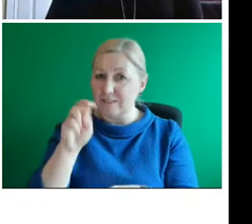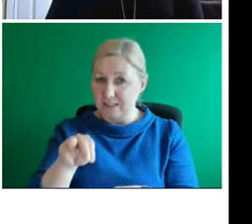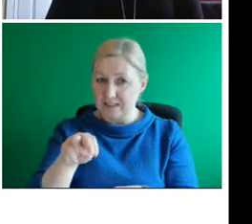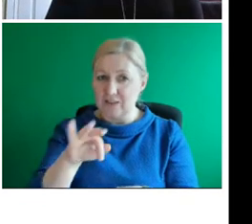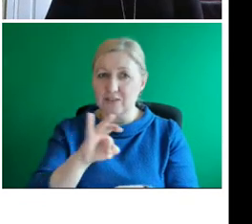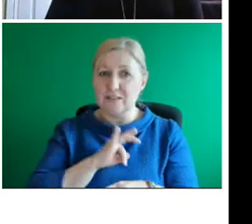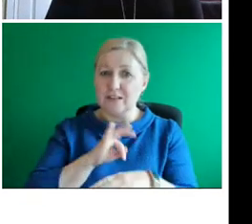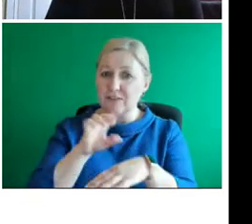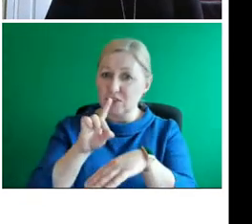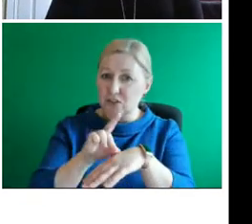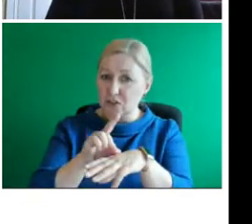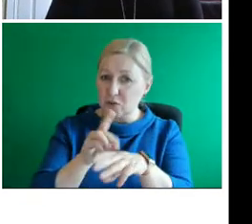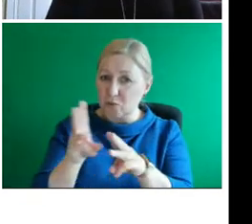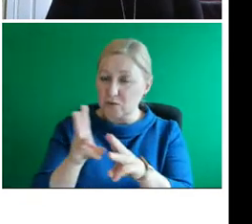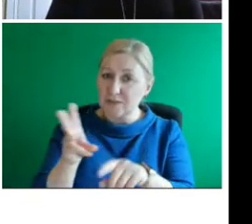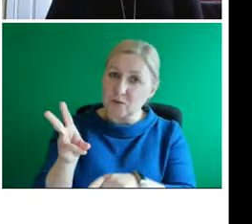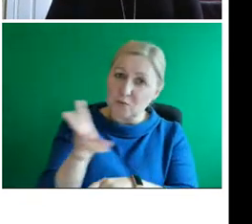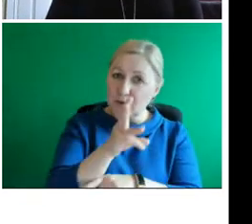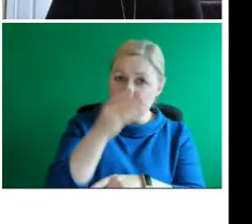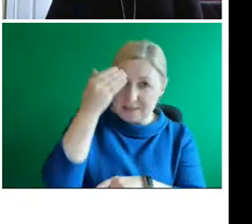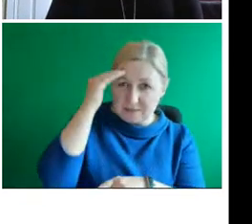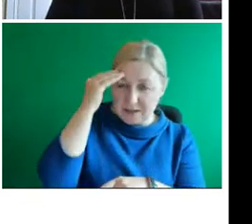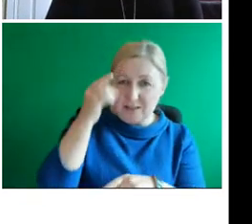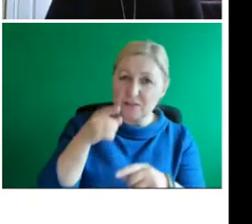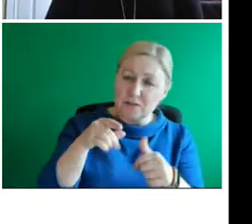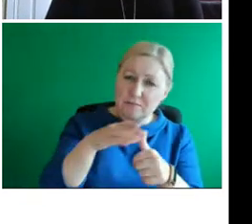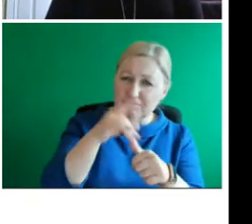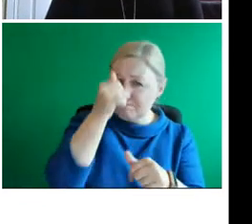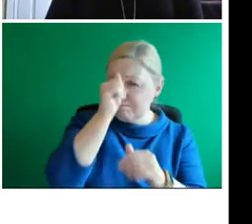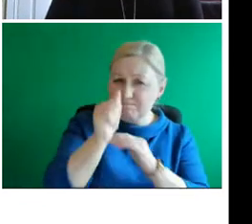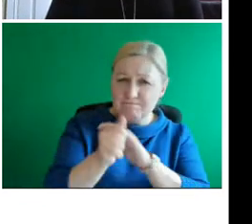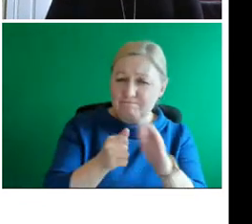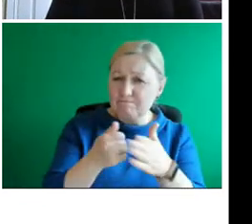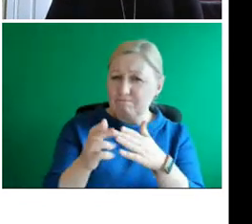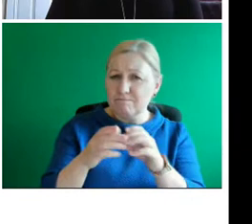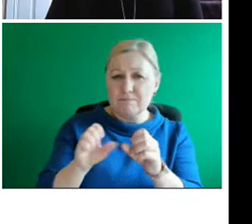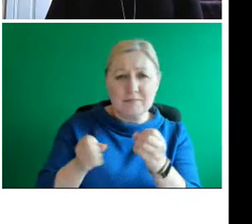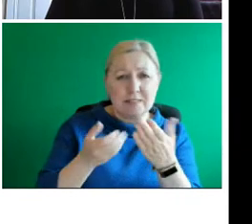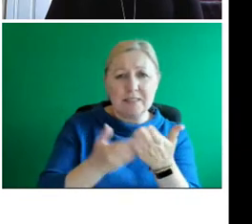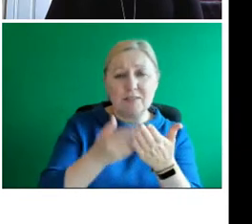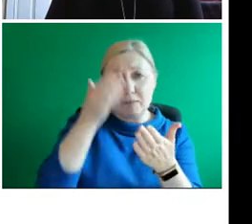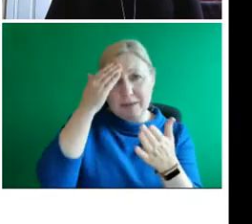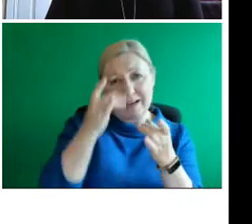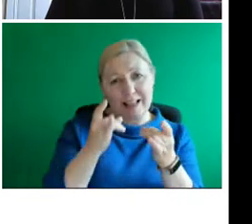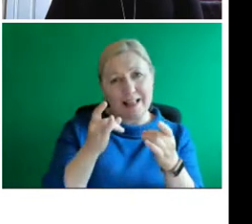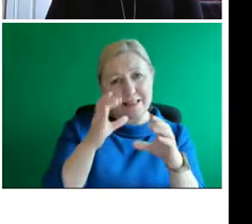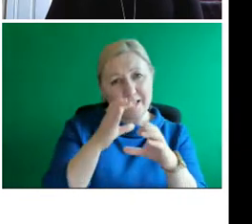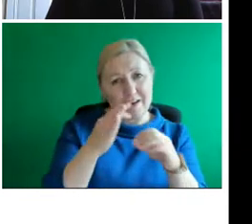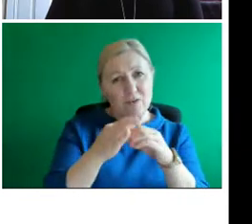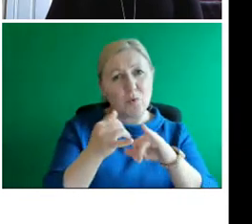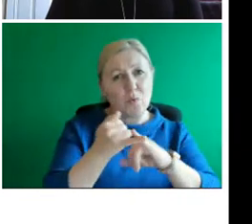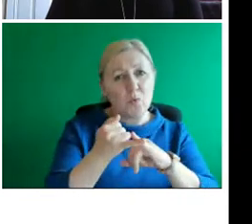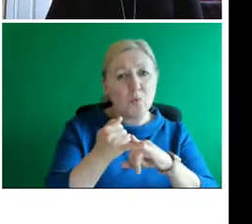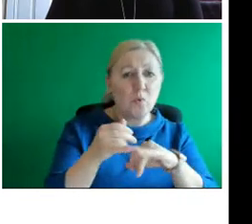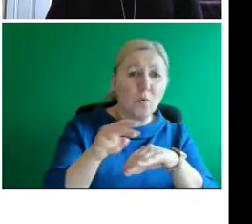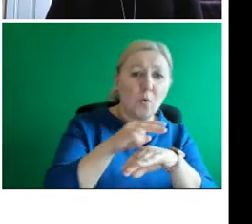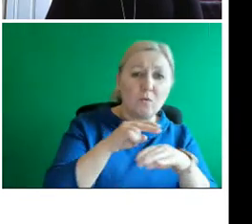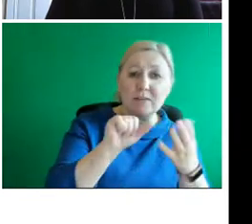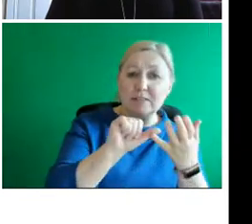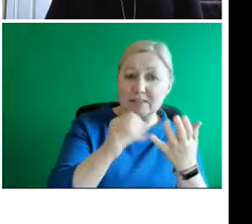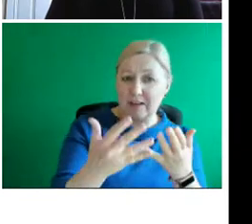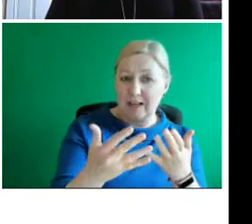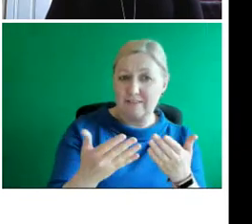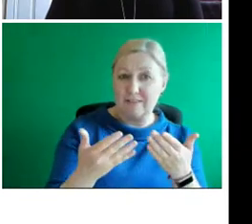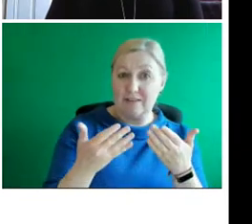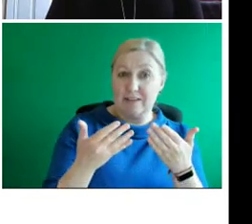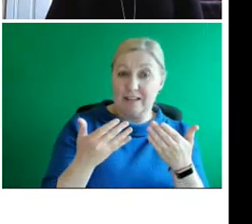and she specializes in delivering mental health care to the over 65s. She's currently in year six of an 8-year training